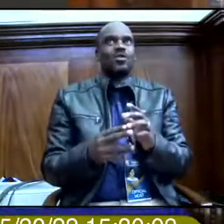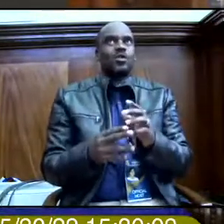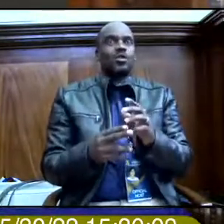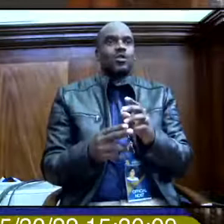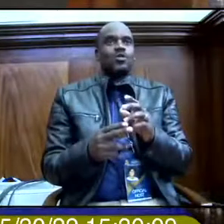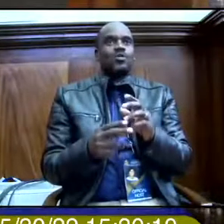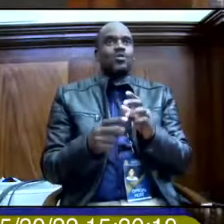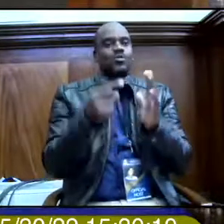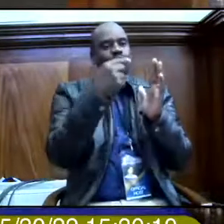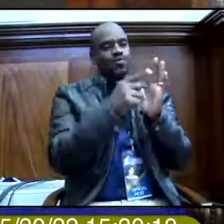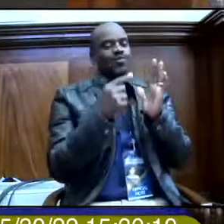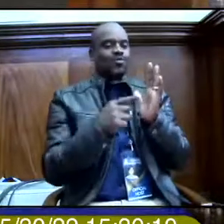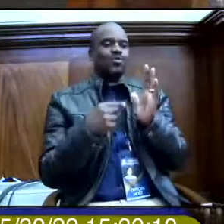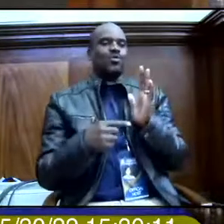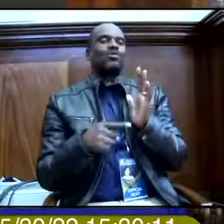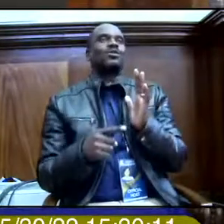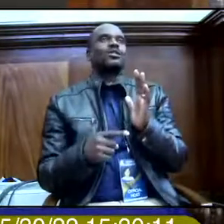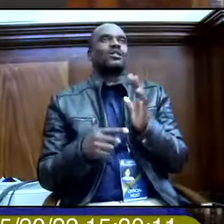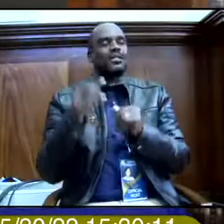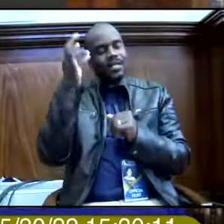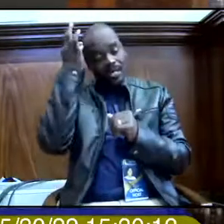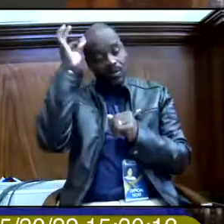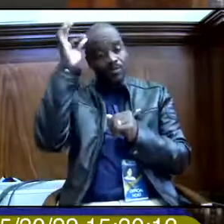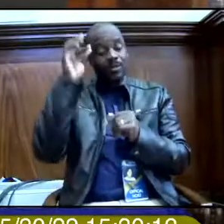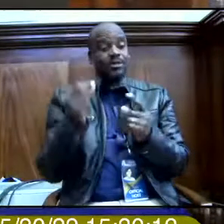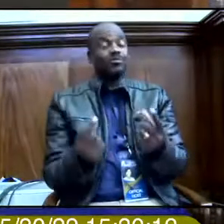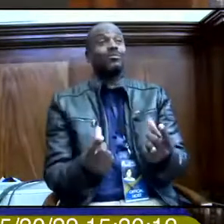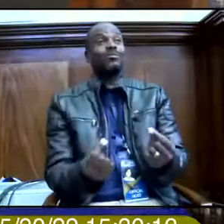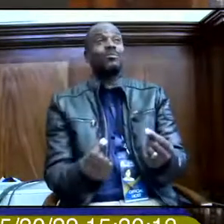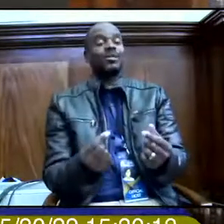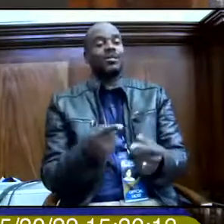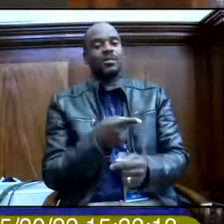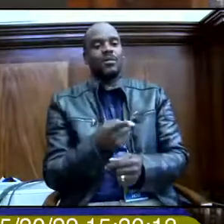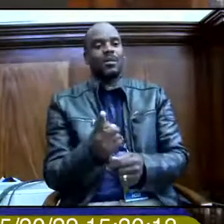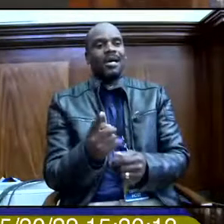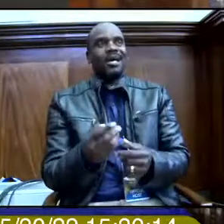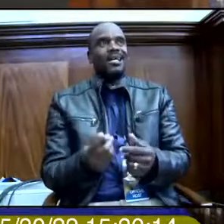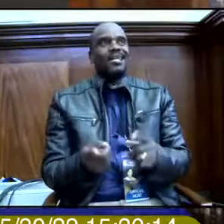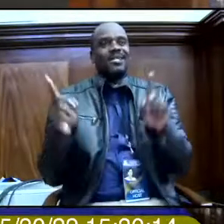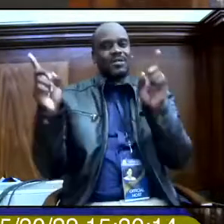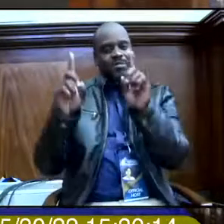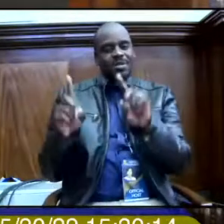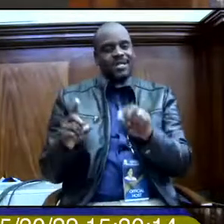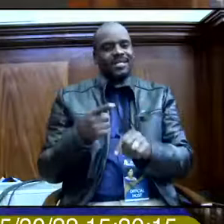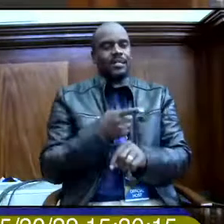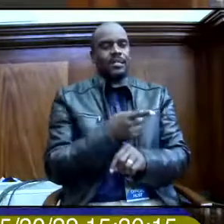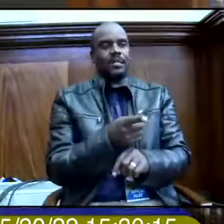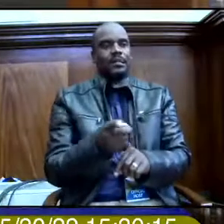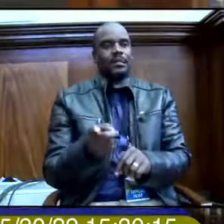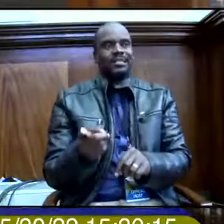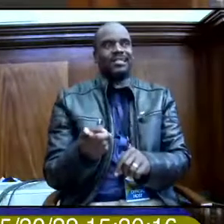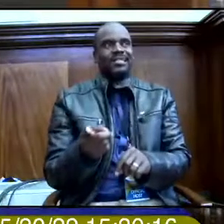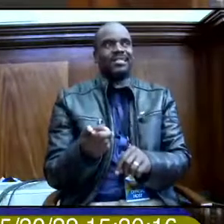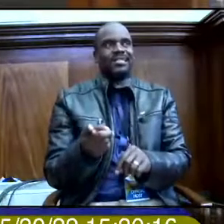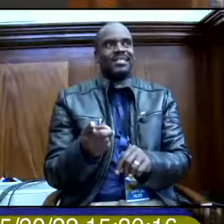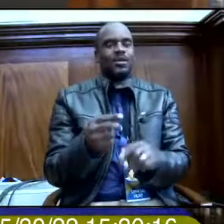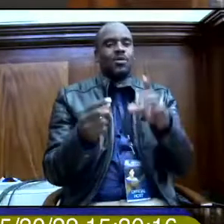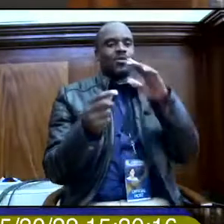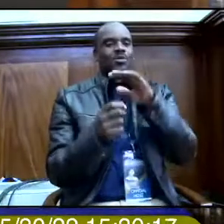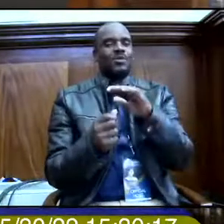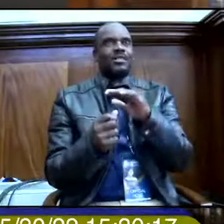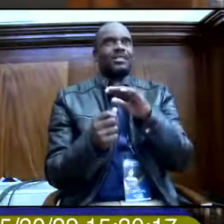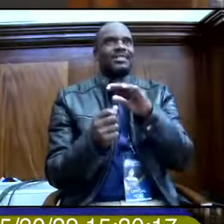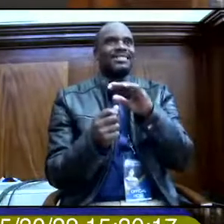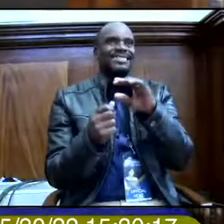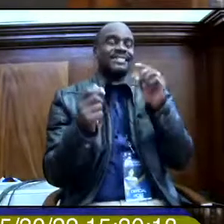debt the damage done by banking and especially the facilitation of that of what treasury